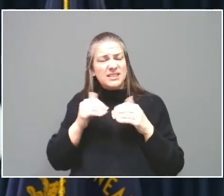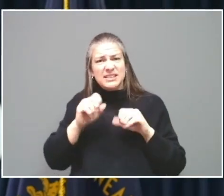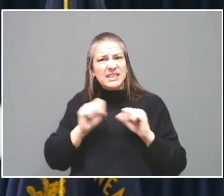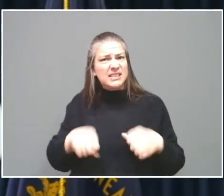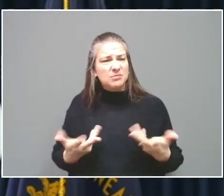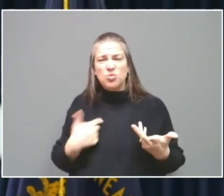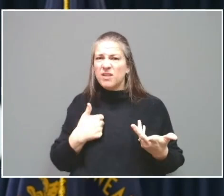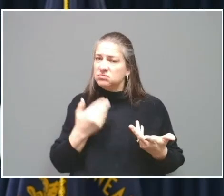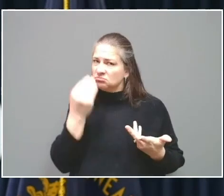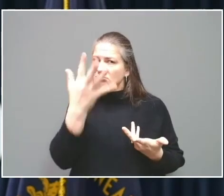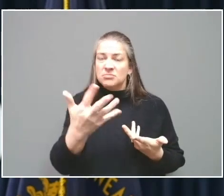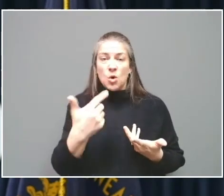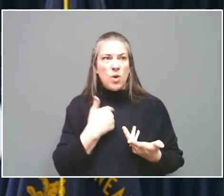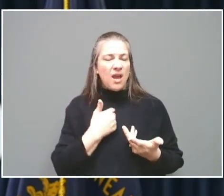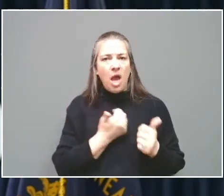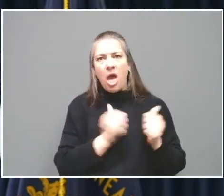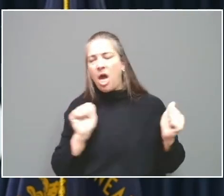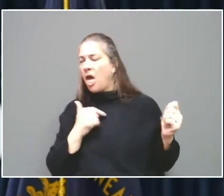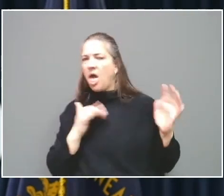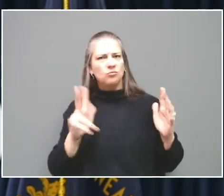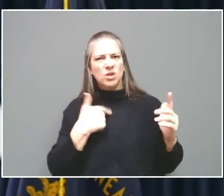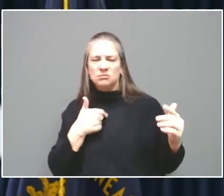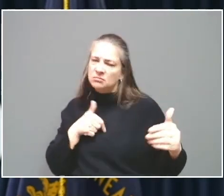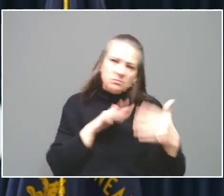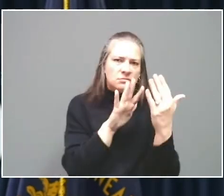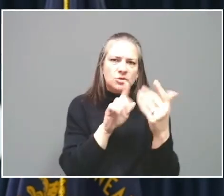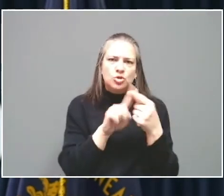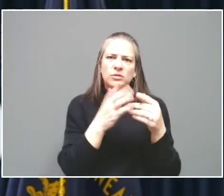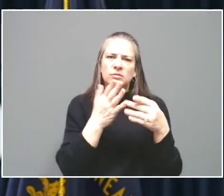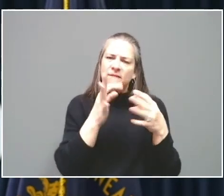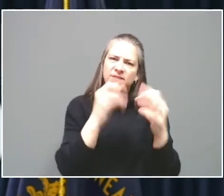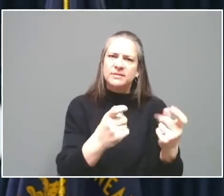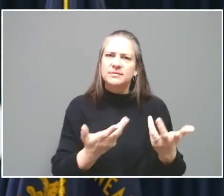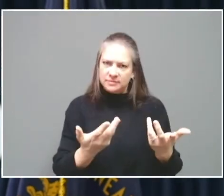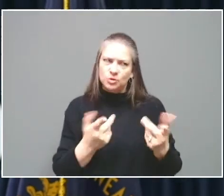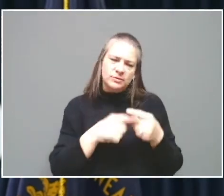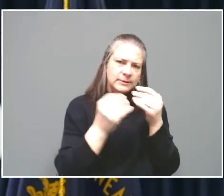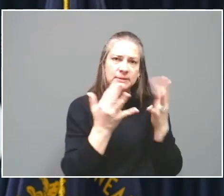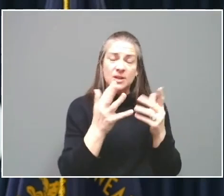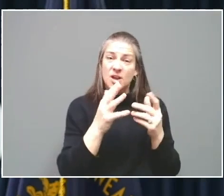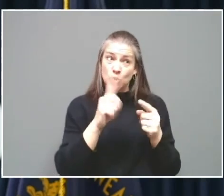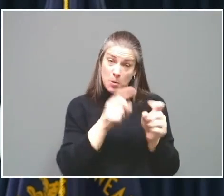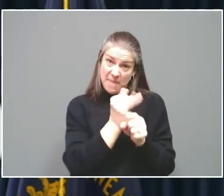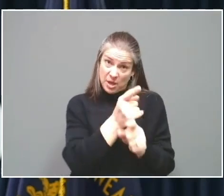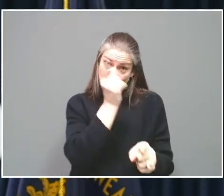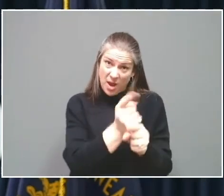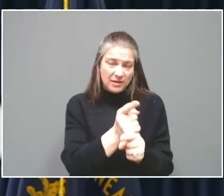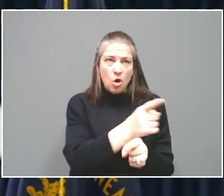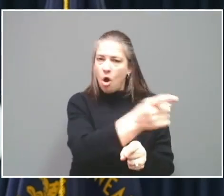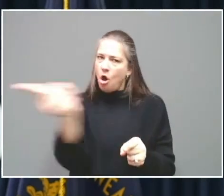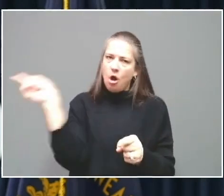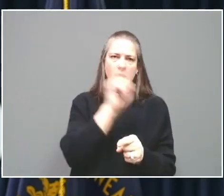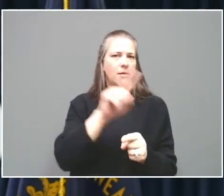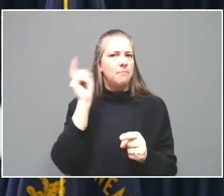right at them. In the end, getting this right is going to require every single branch of government to accept responsibility,